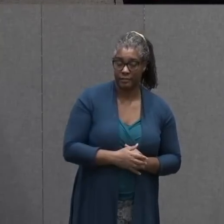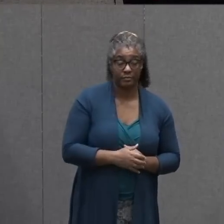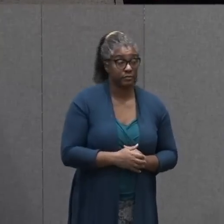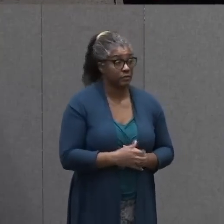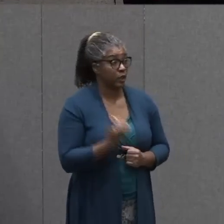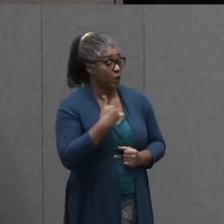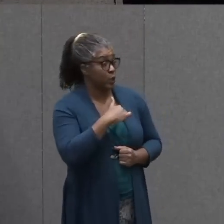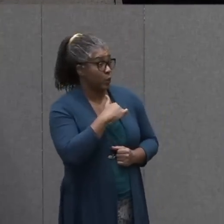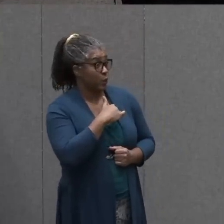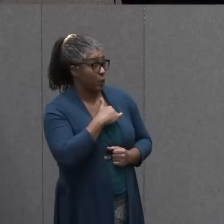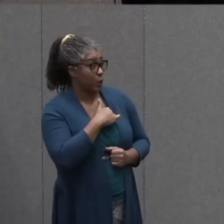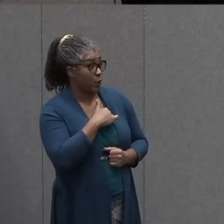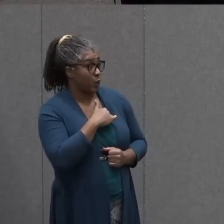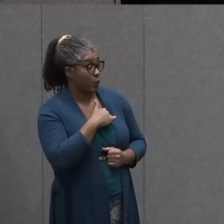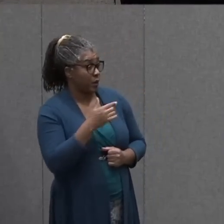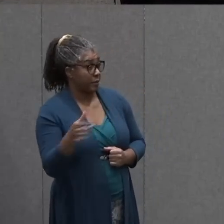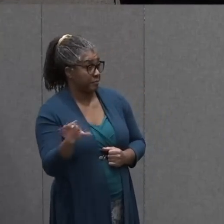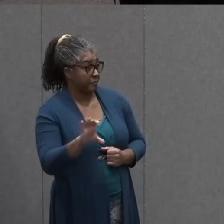cross that out.